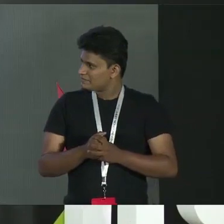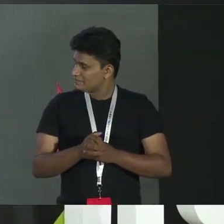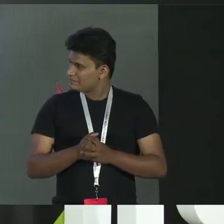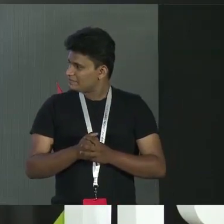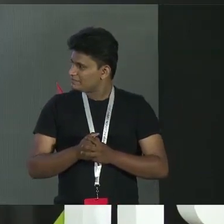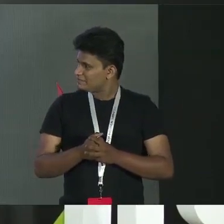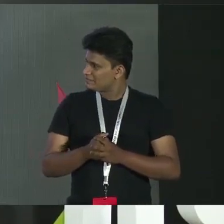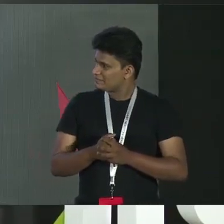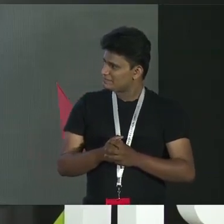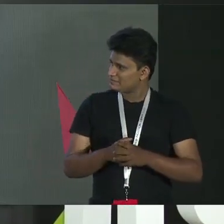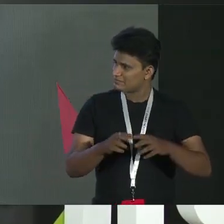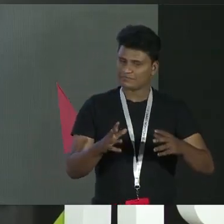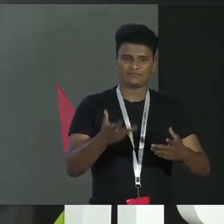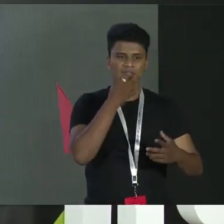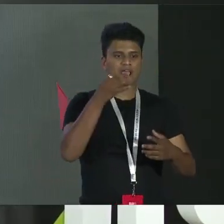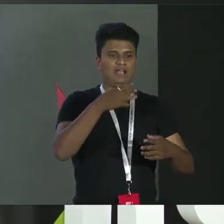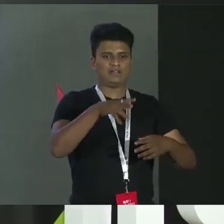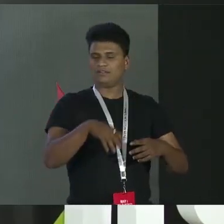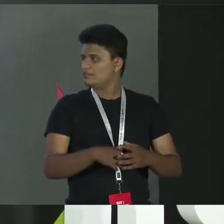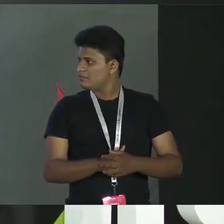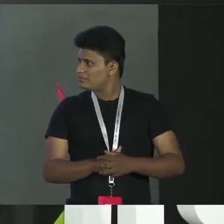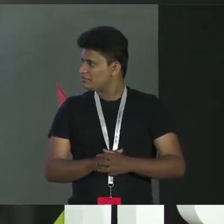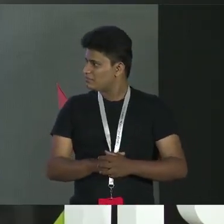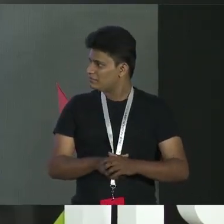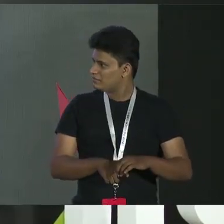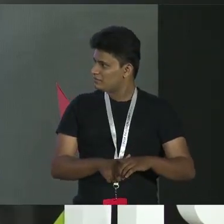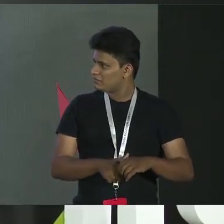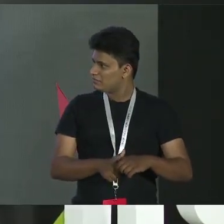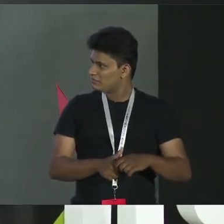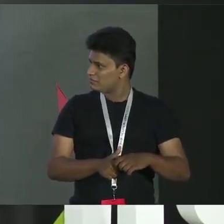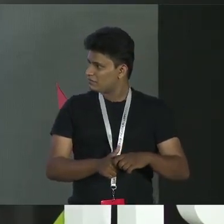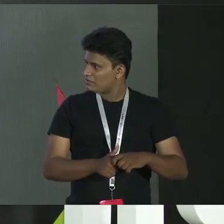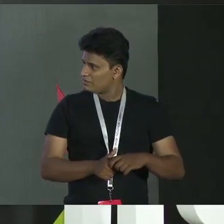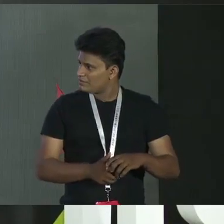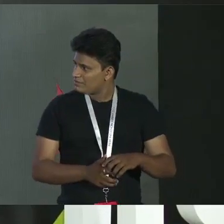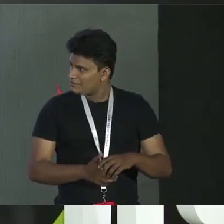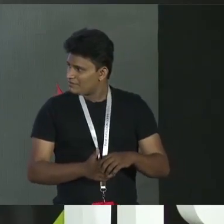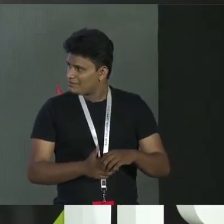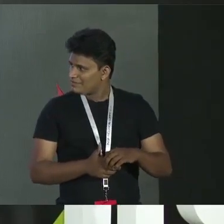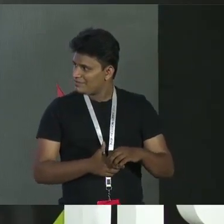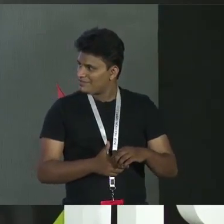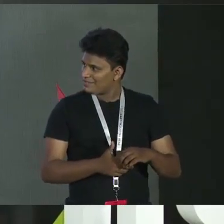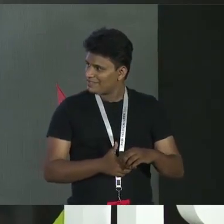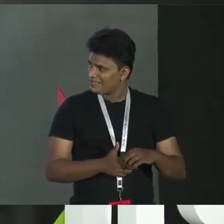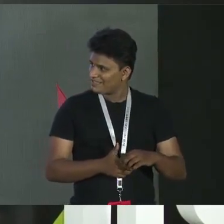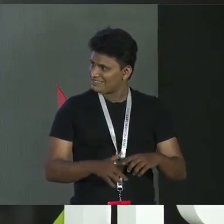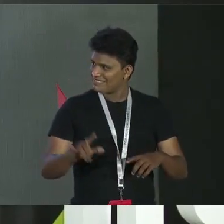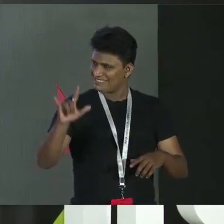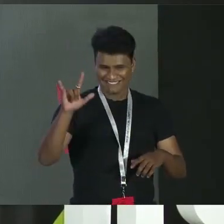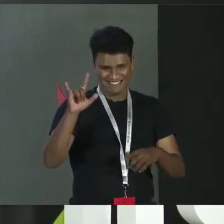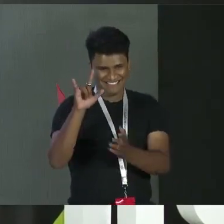I'm gonna ask everyone to do the I love you sign in American Sign Language. It looks like